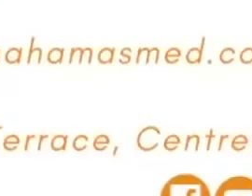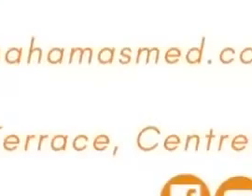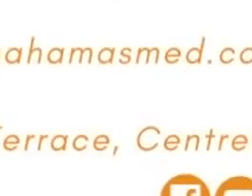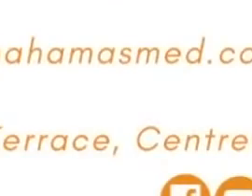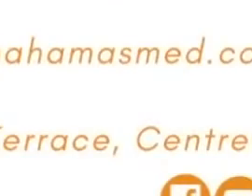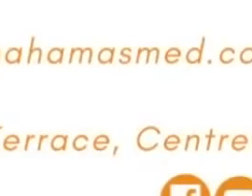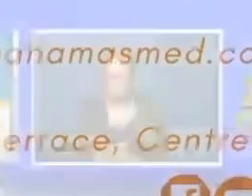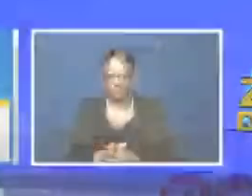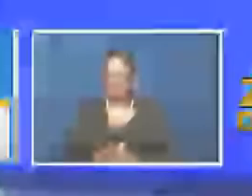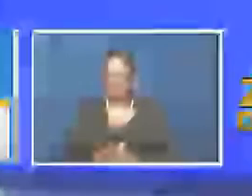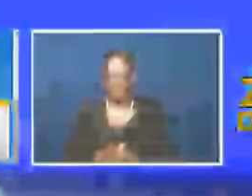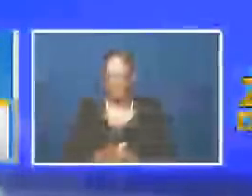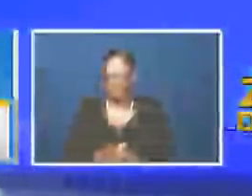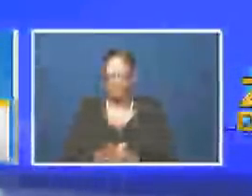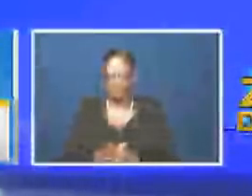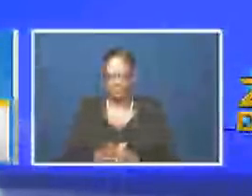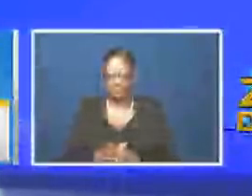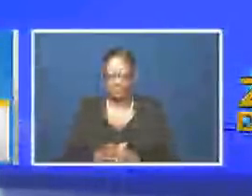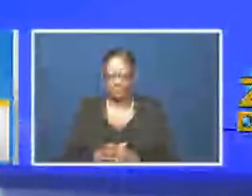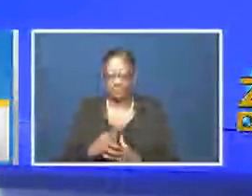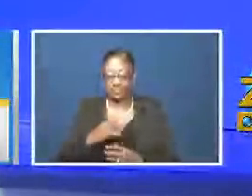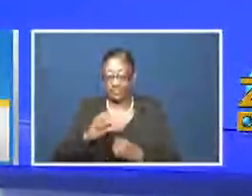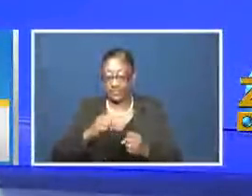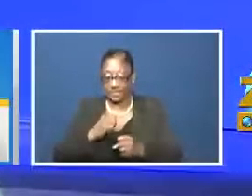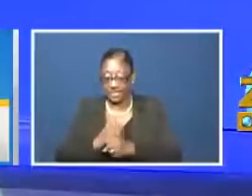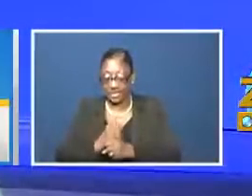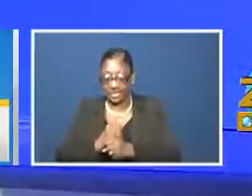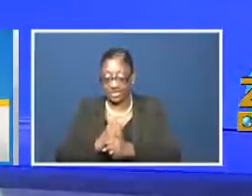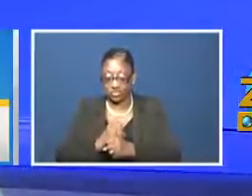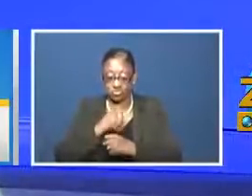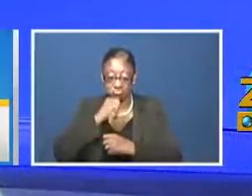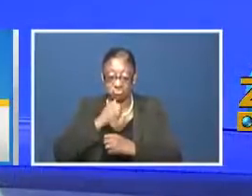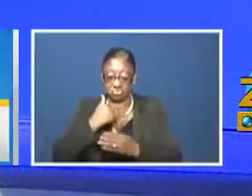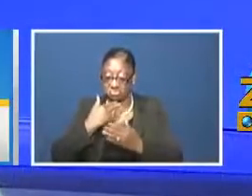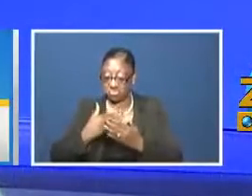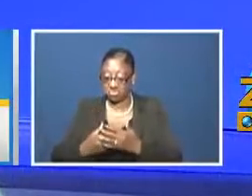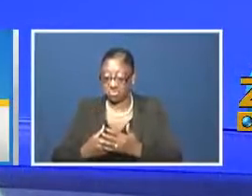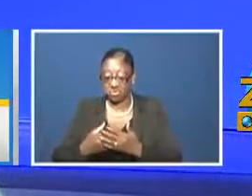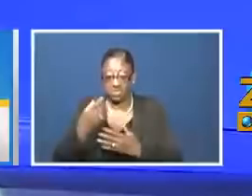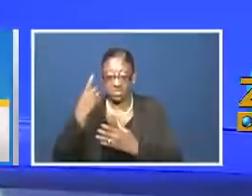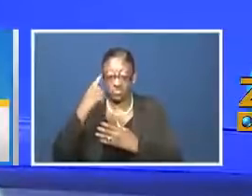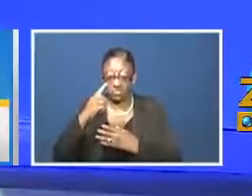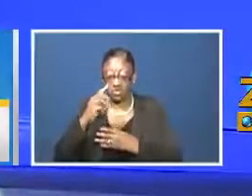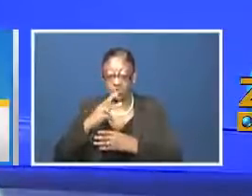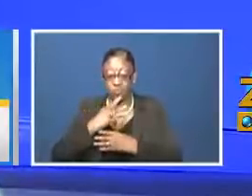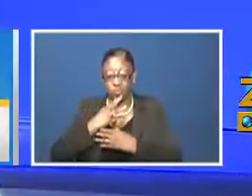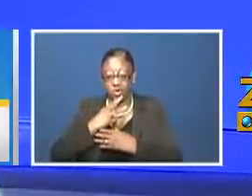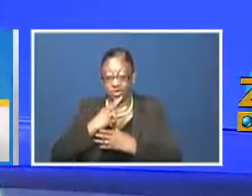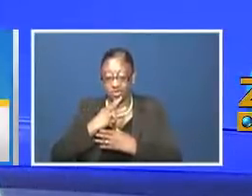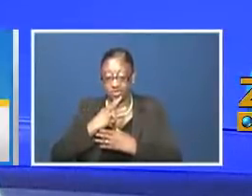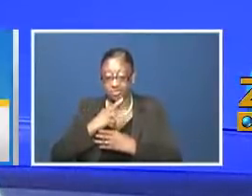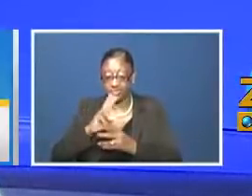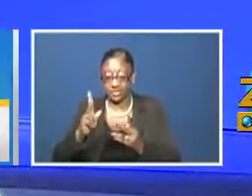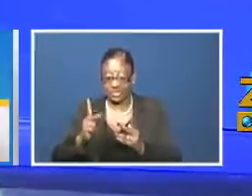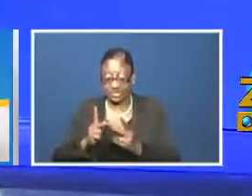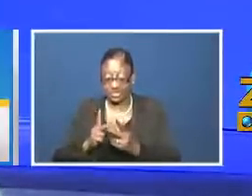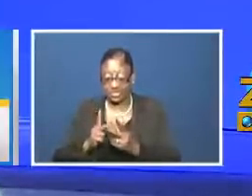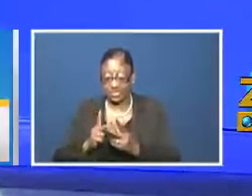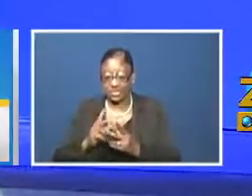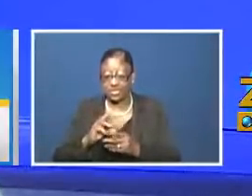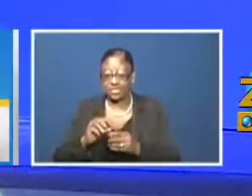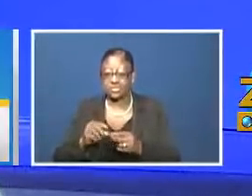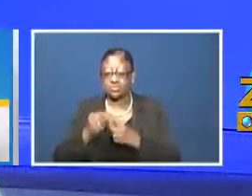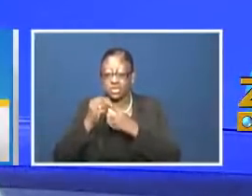here. The years have not been kind to the Water and Sewage Corporation, not when you consider the money it owes, and